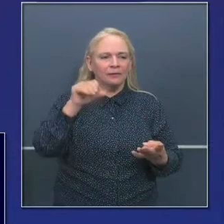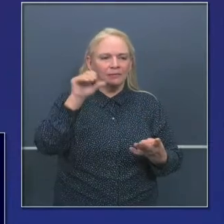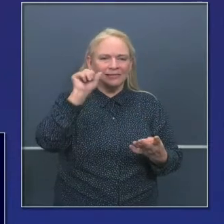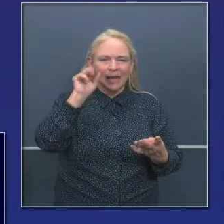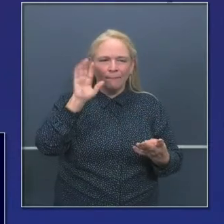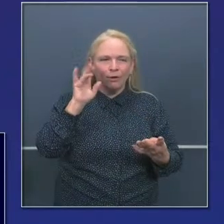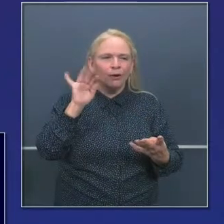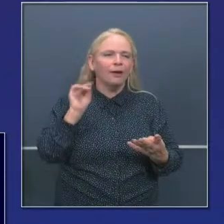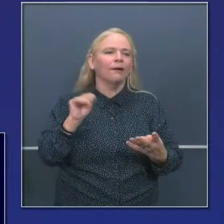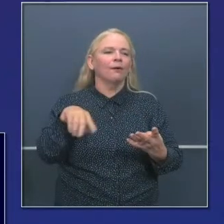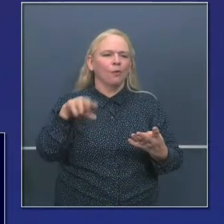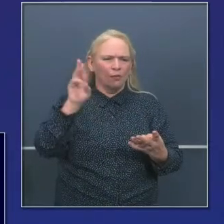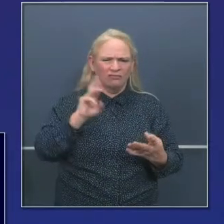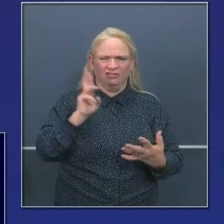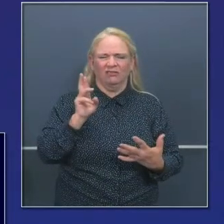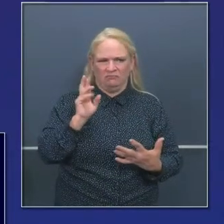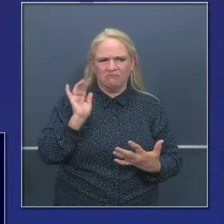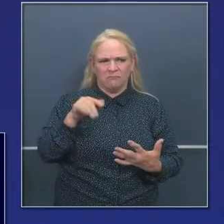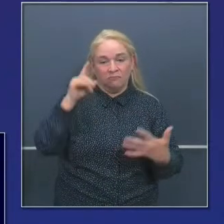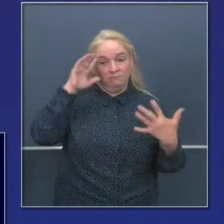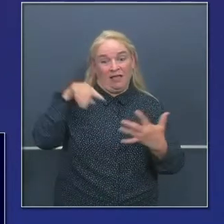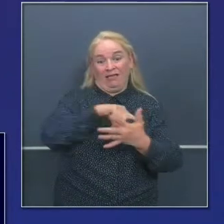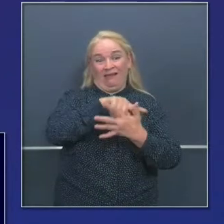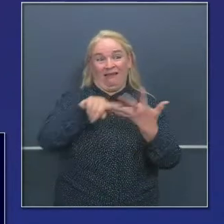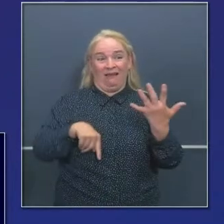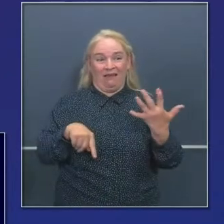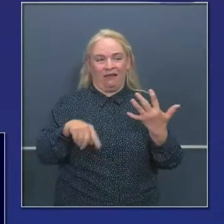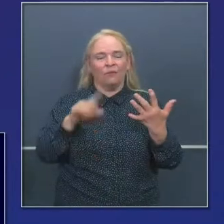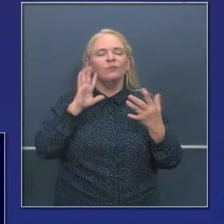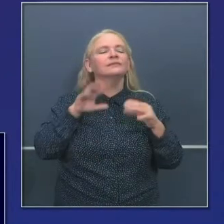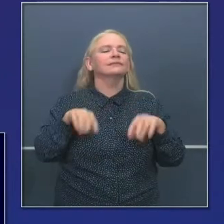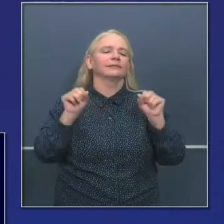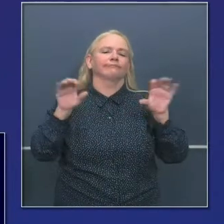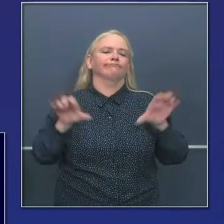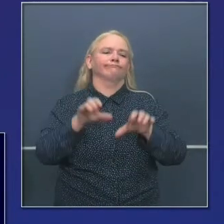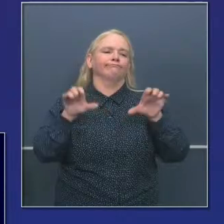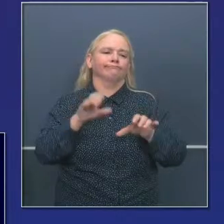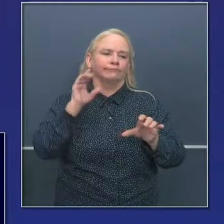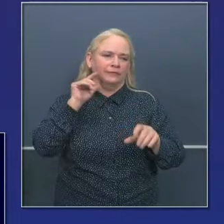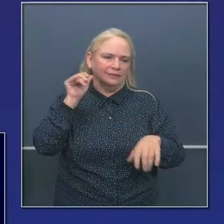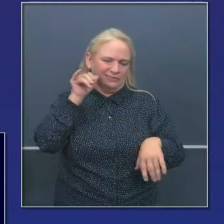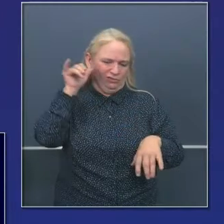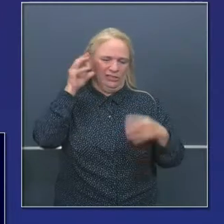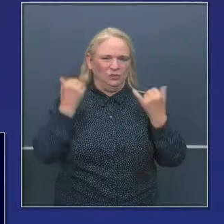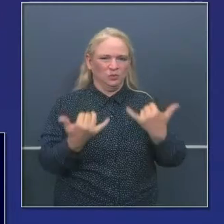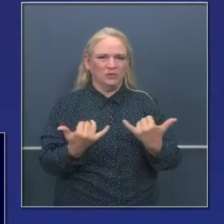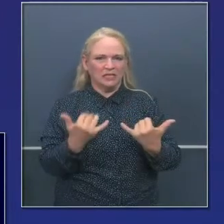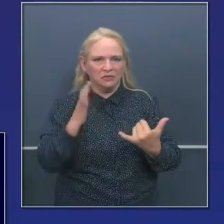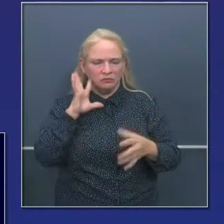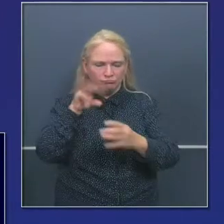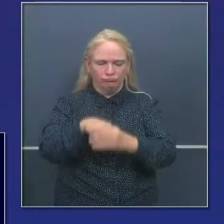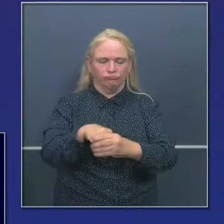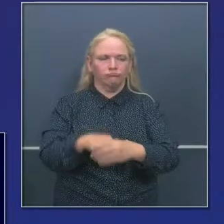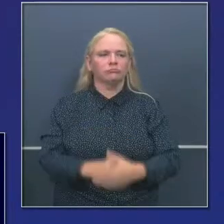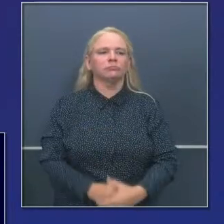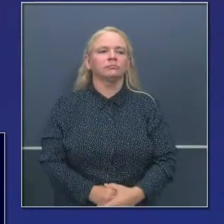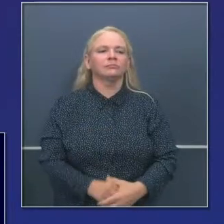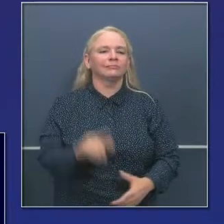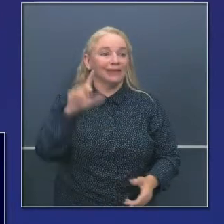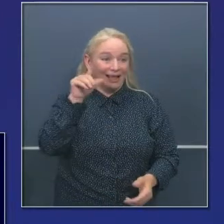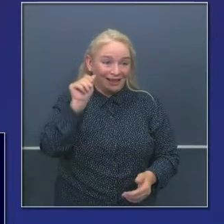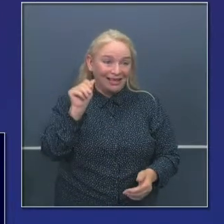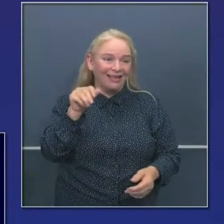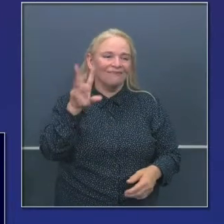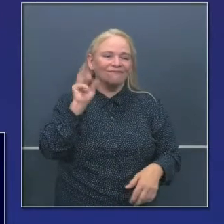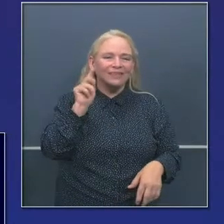We expect actions to be taken today and yesterday. LA led Kings County, Ventura, Solano, and we